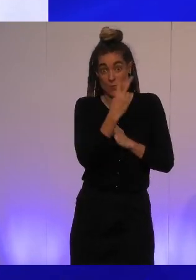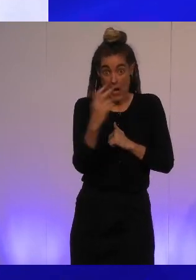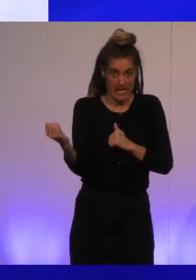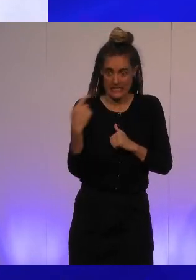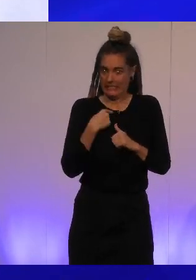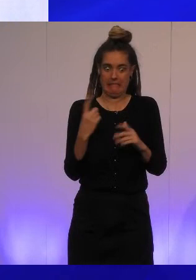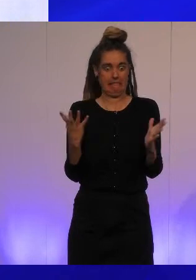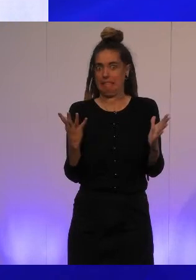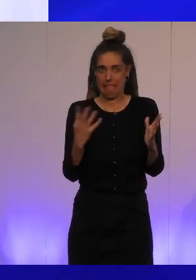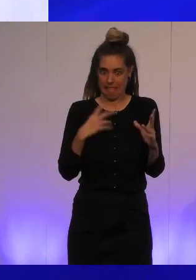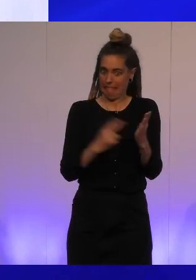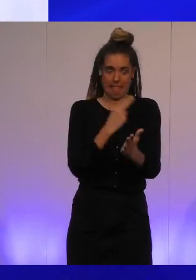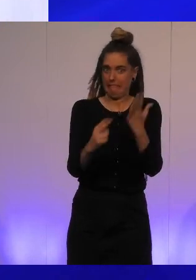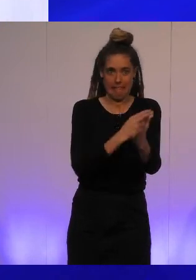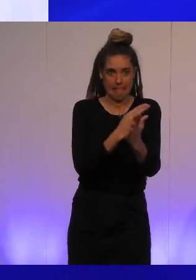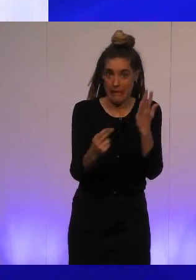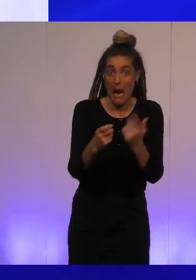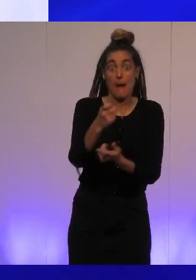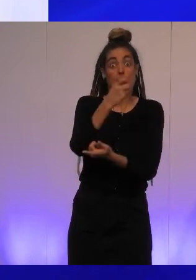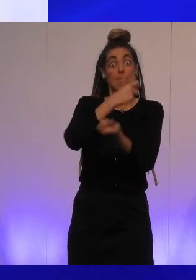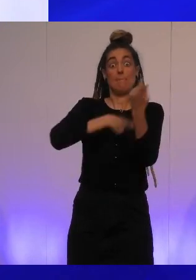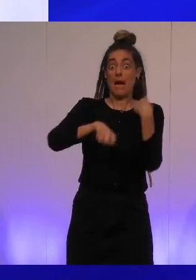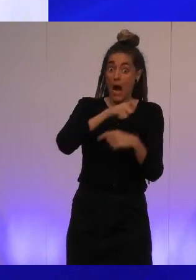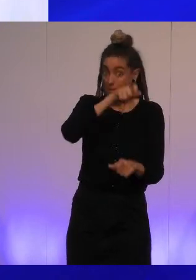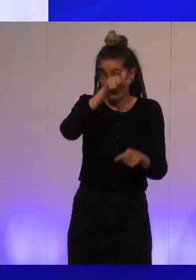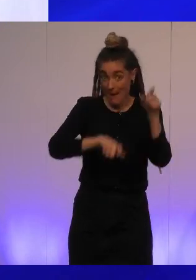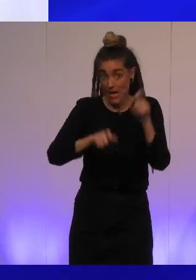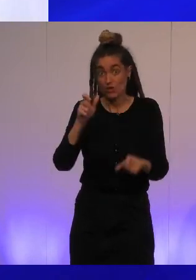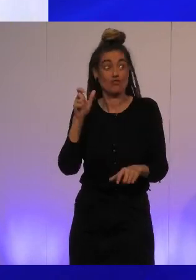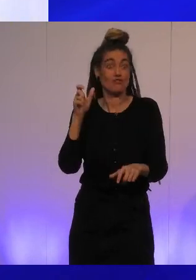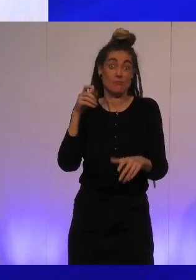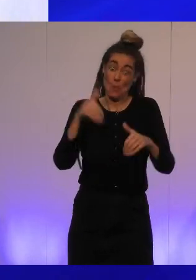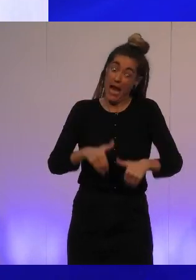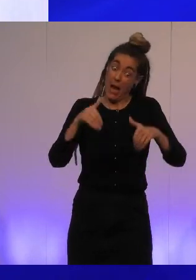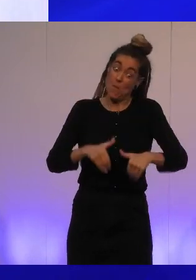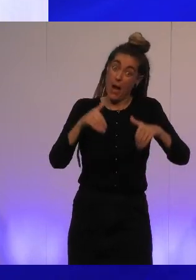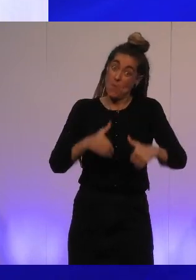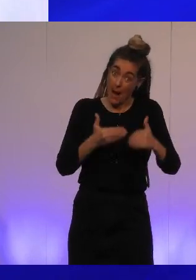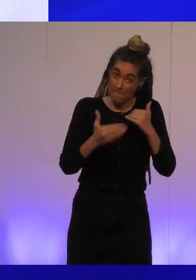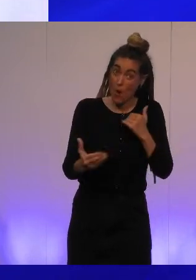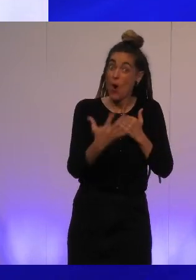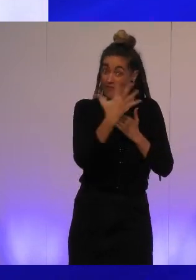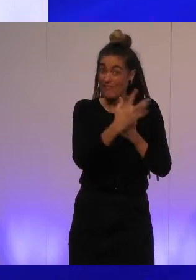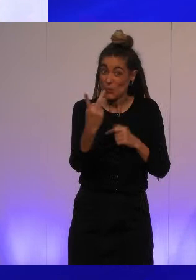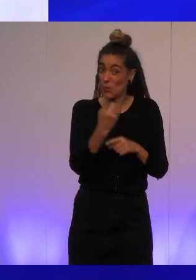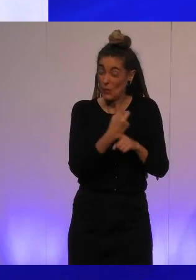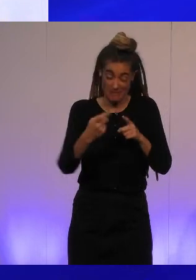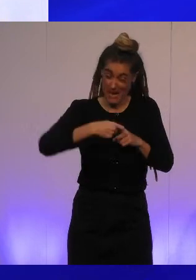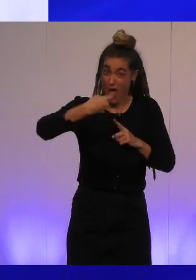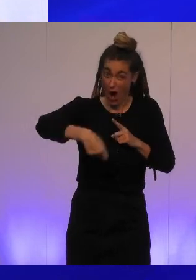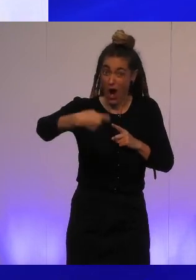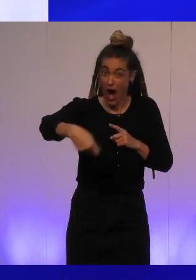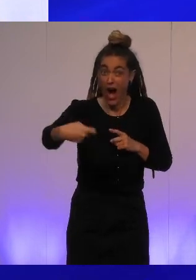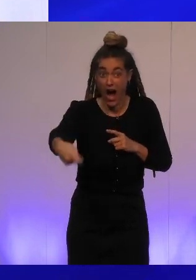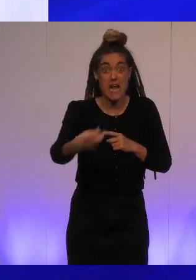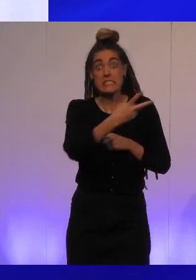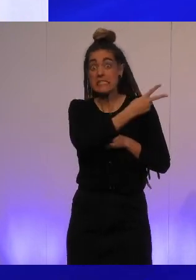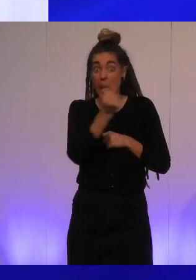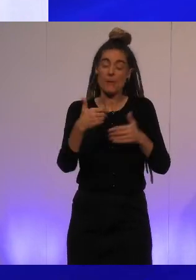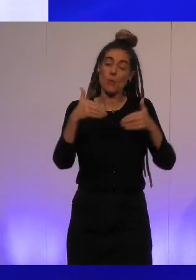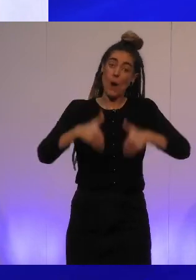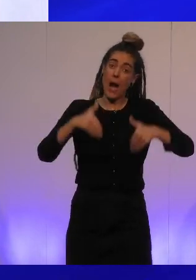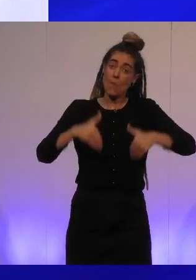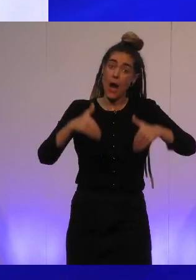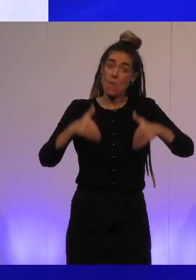now to having a number of patients over 52 weeks and even some patients now over 104